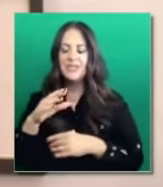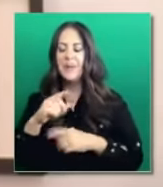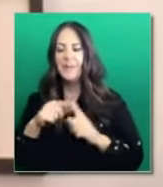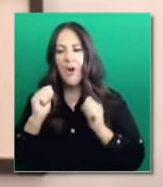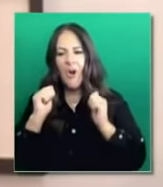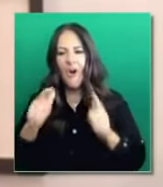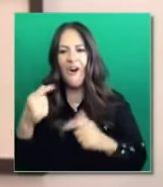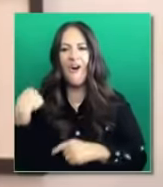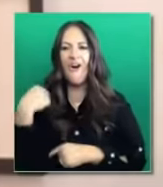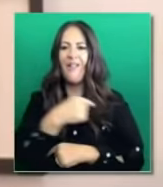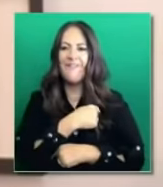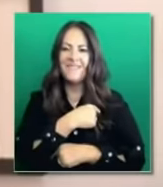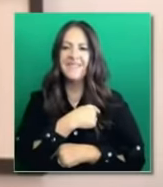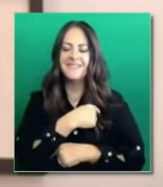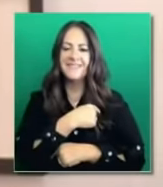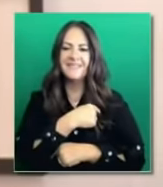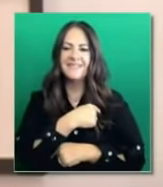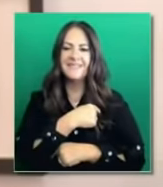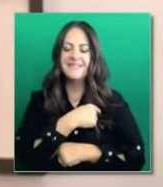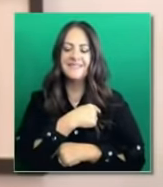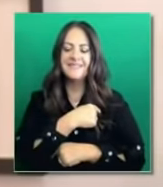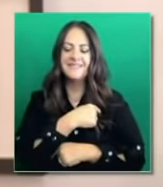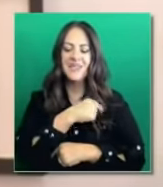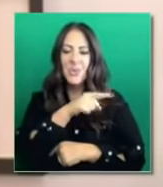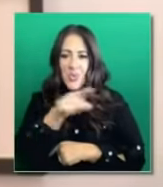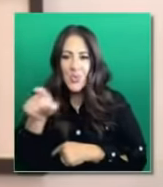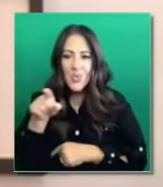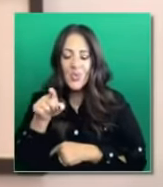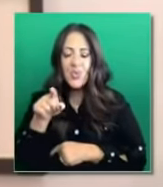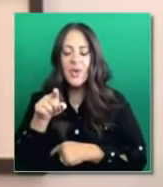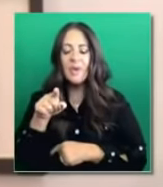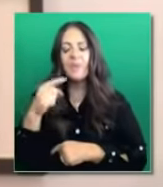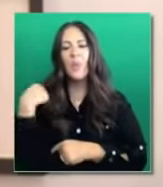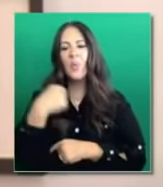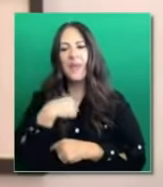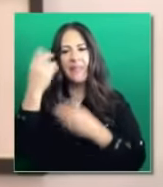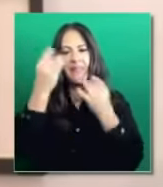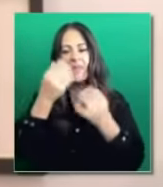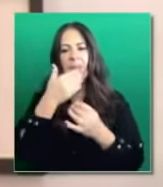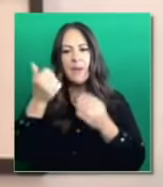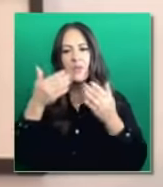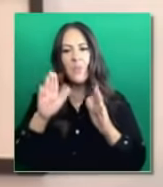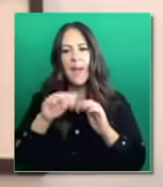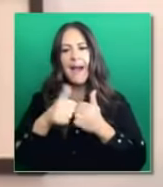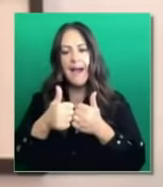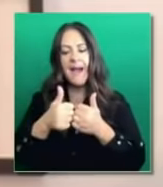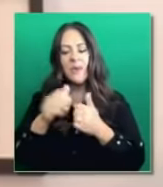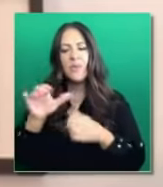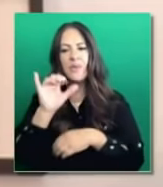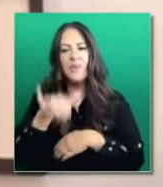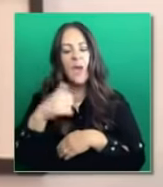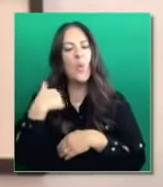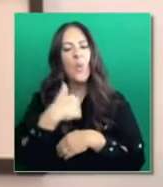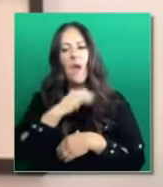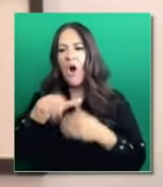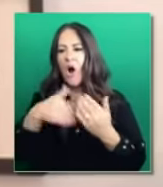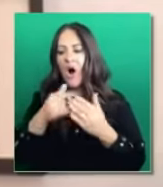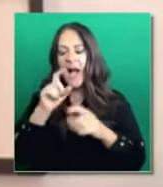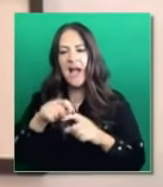set forth today to work with all the various stakeholders to think through all the best ways that we can do this. We've got to all be in this together and do this